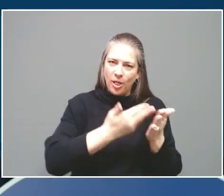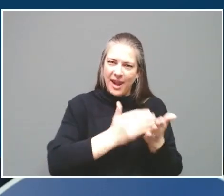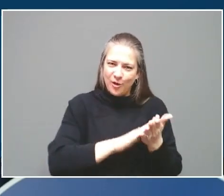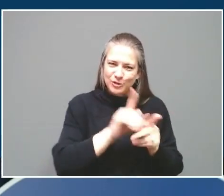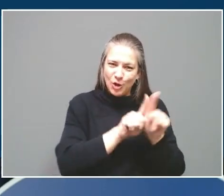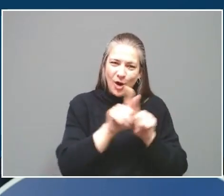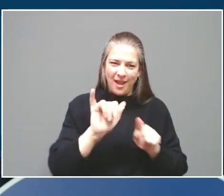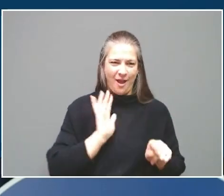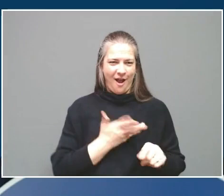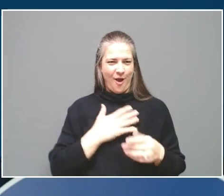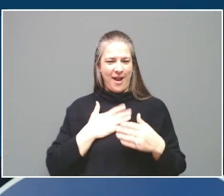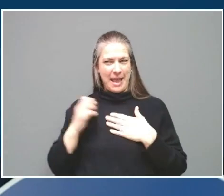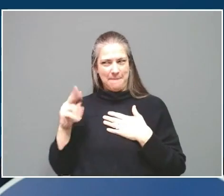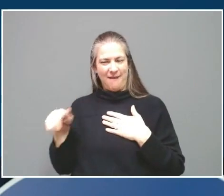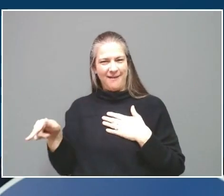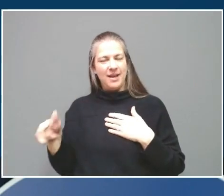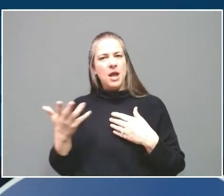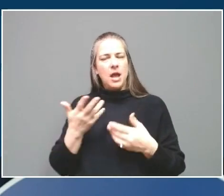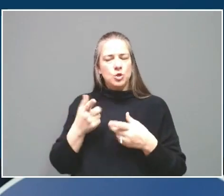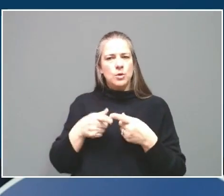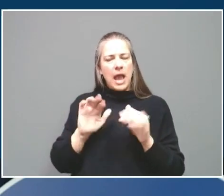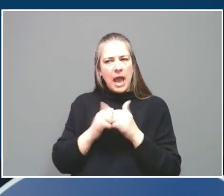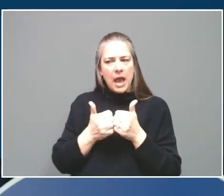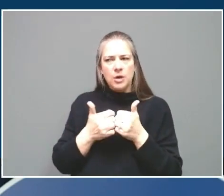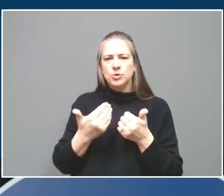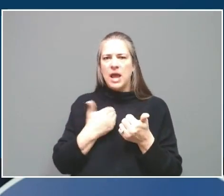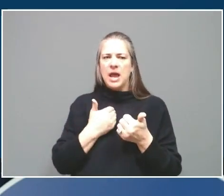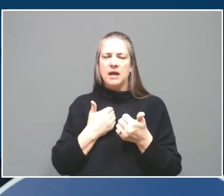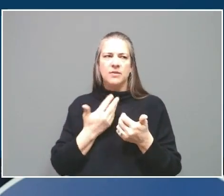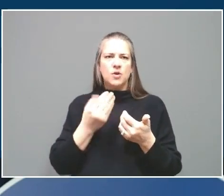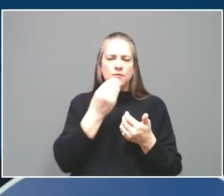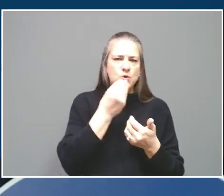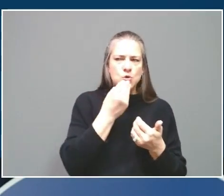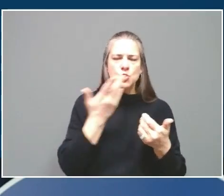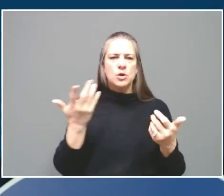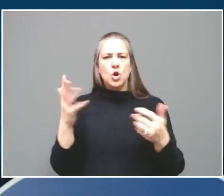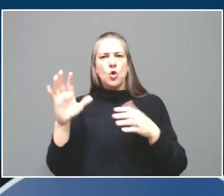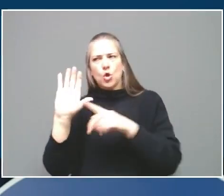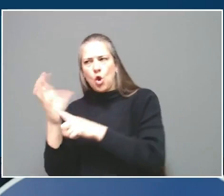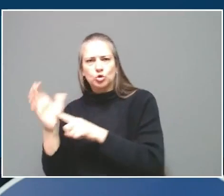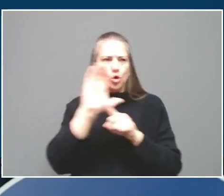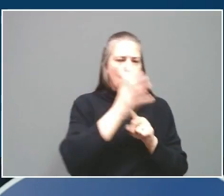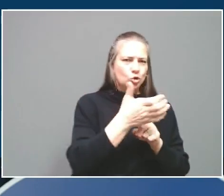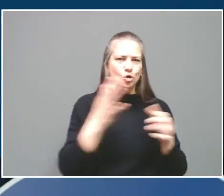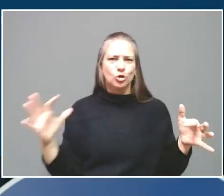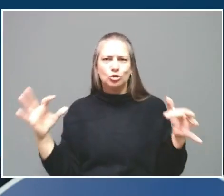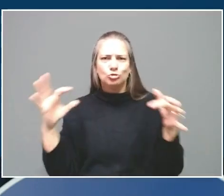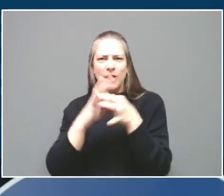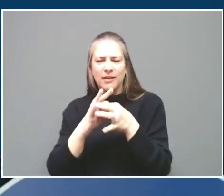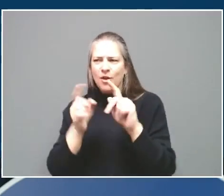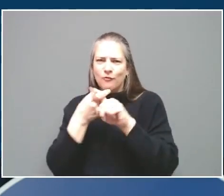utilize food, hospitality, and more to bridge cultures and strengthen friendships. Weta, thanks again for representing our